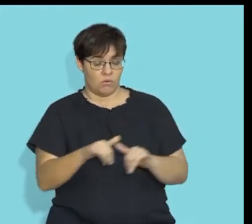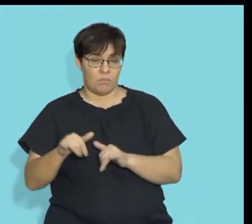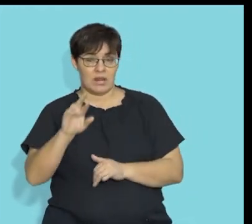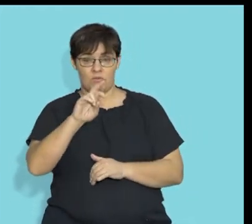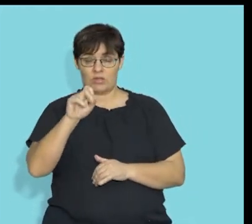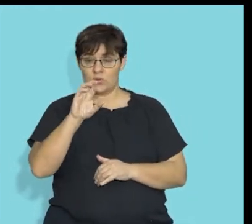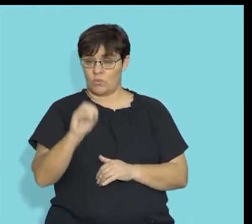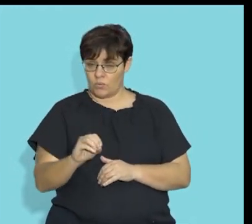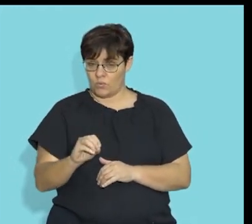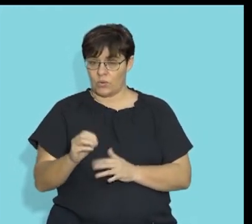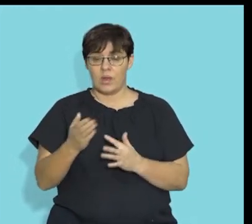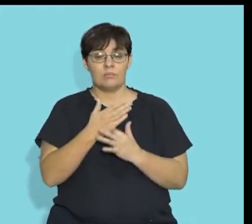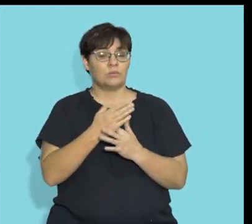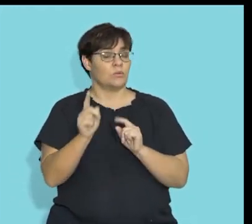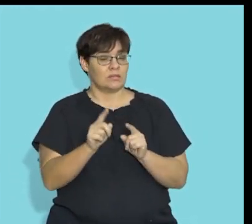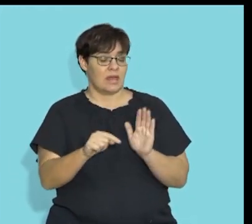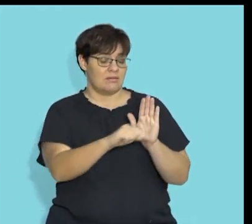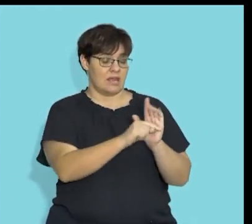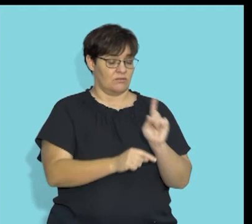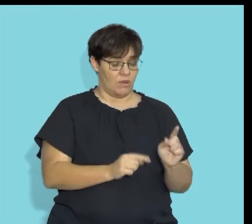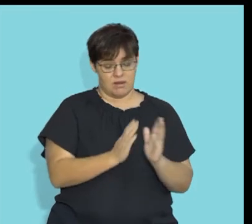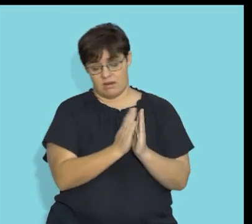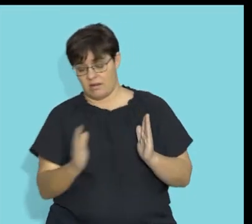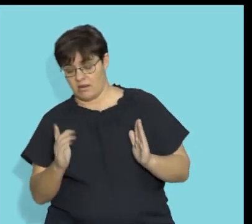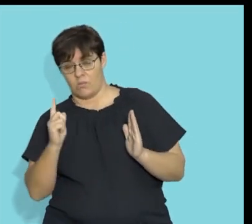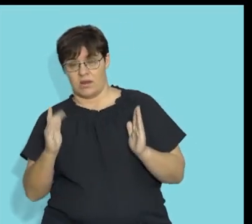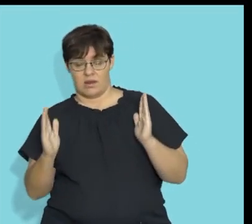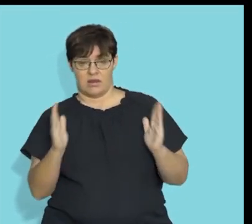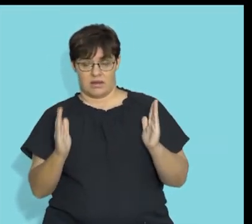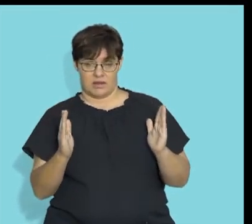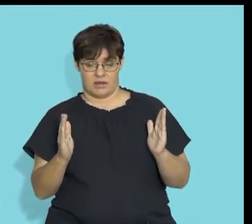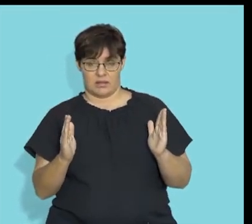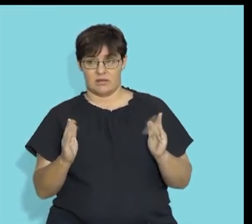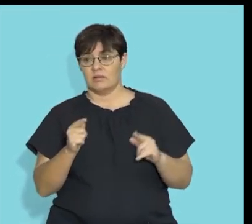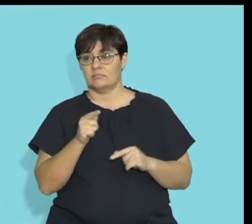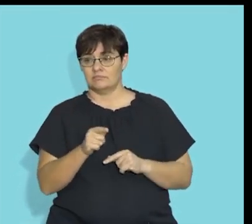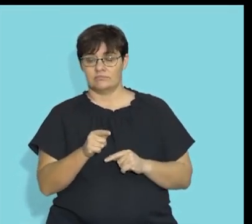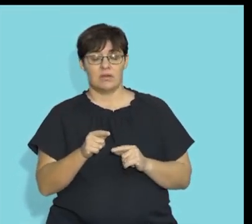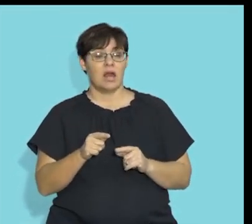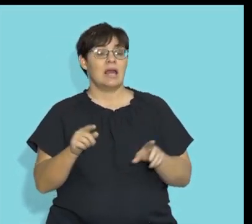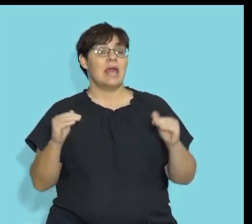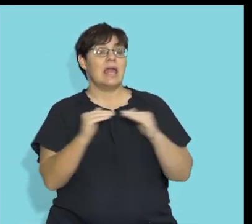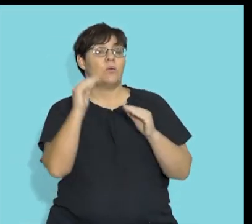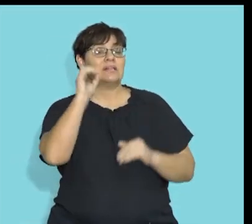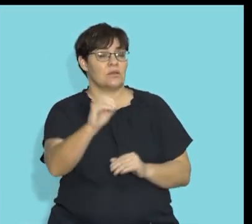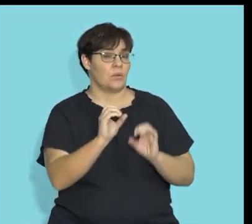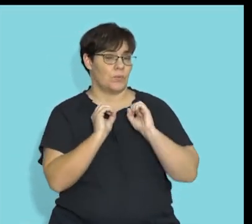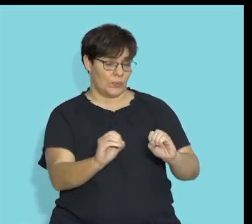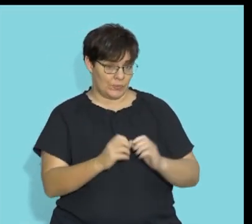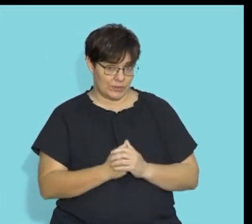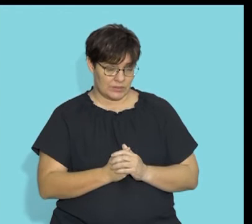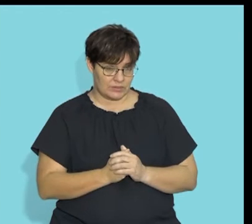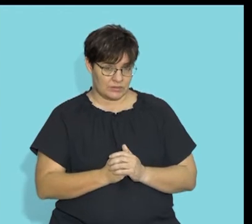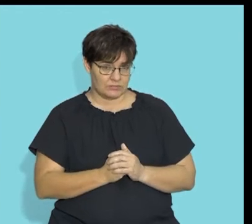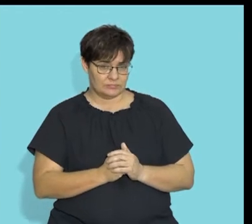common ratio is between -1 and 1, and the ratio is not equal to